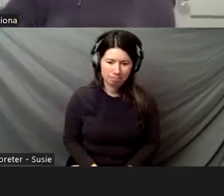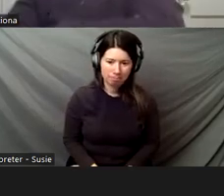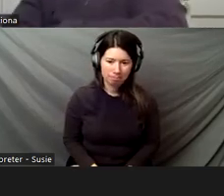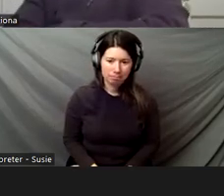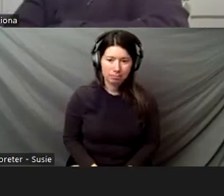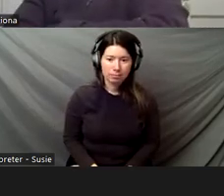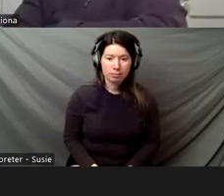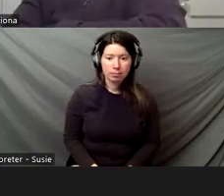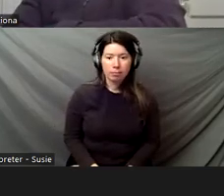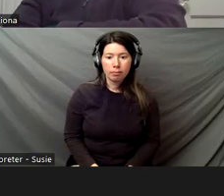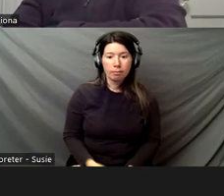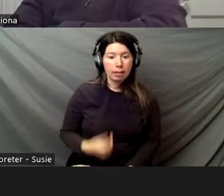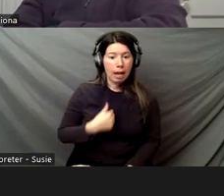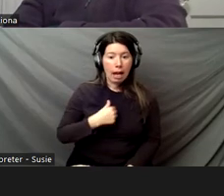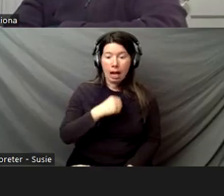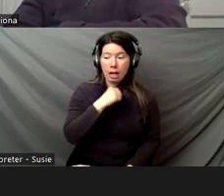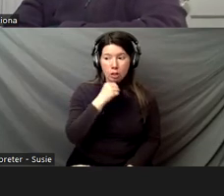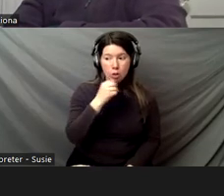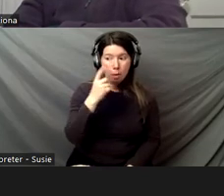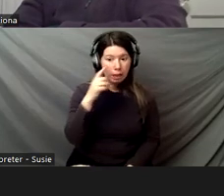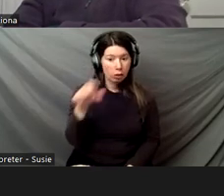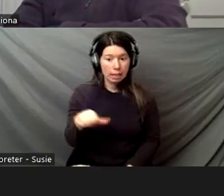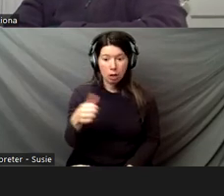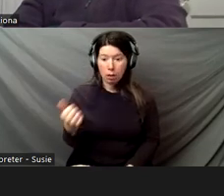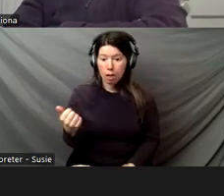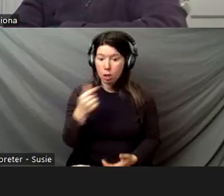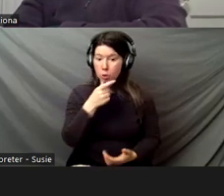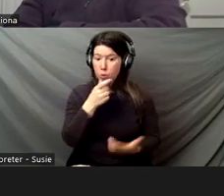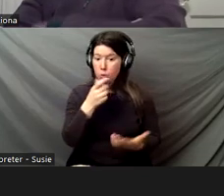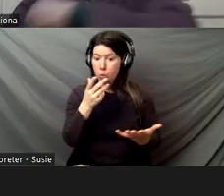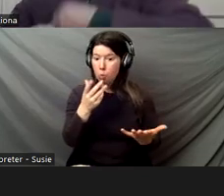I do not believe there are any other people who want to